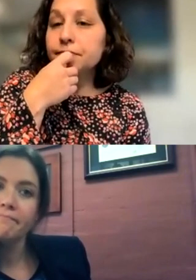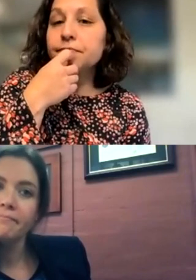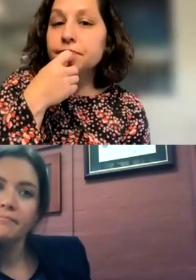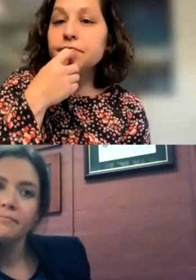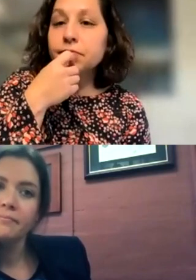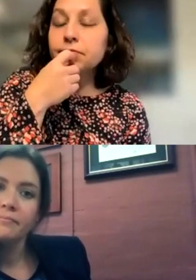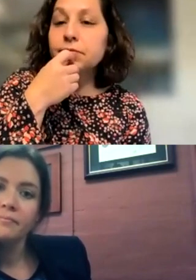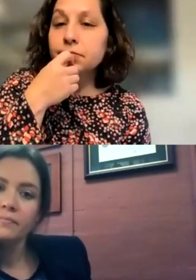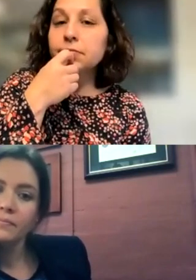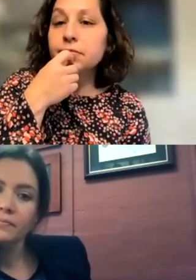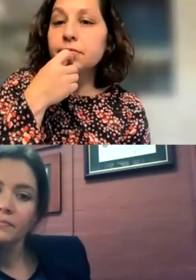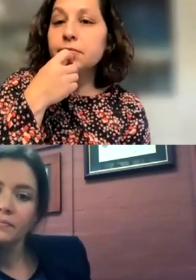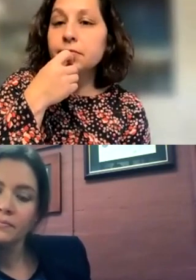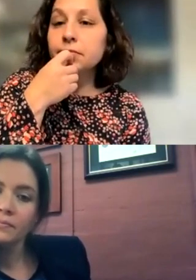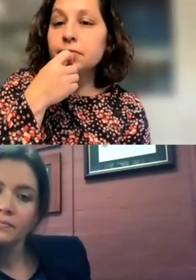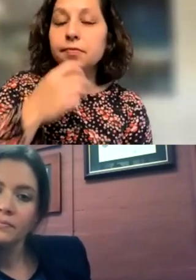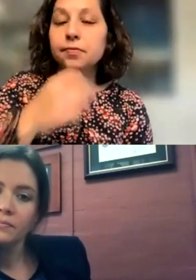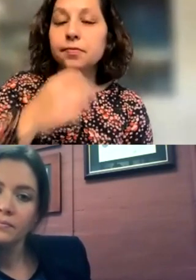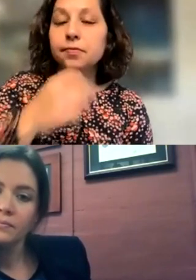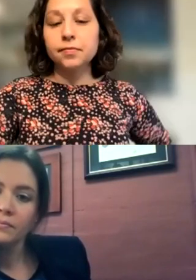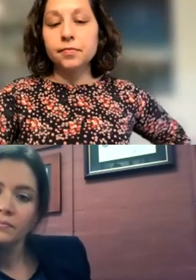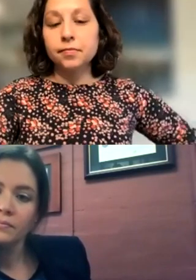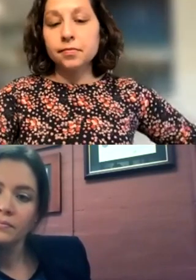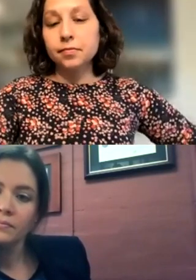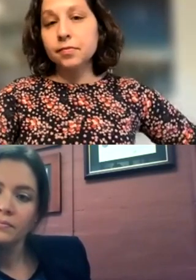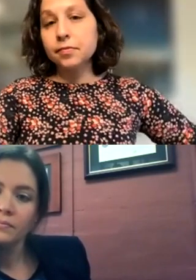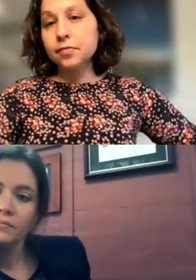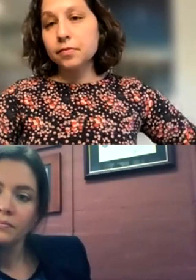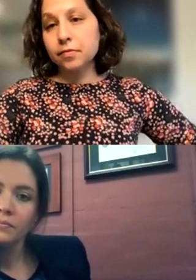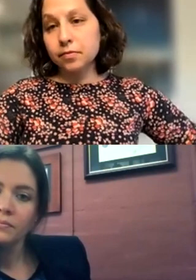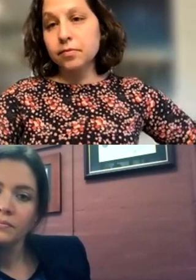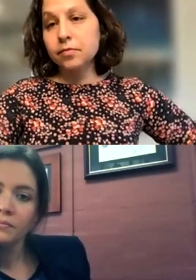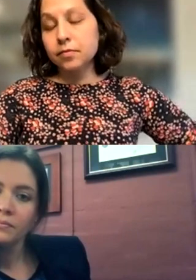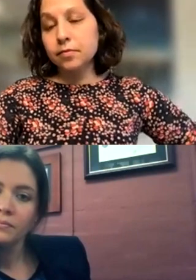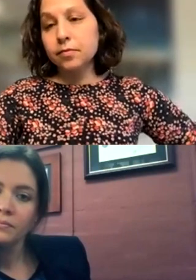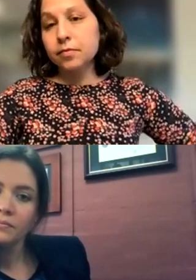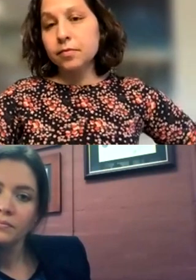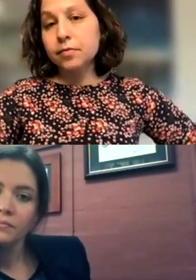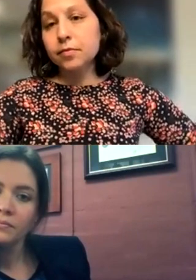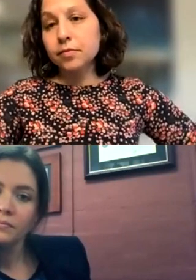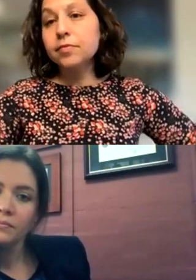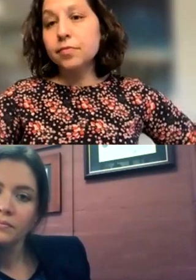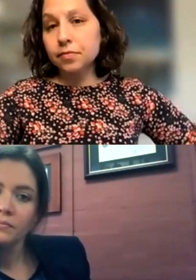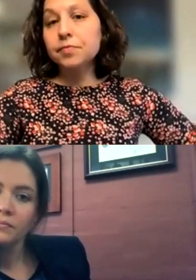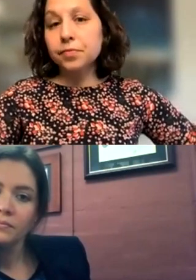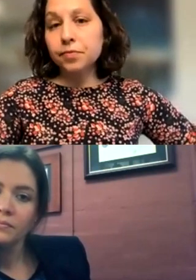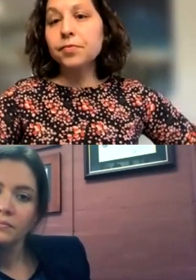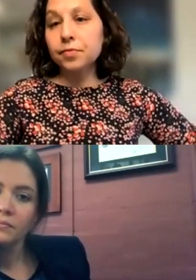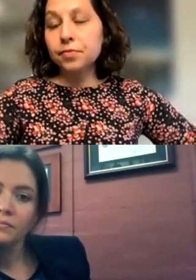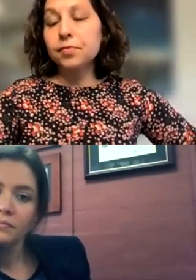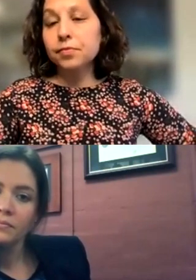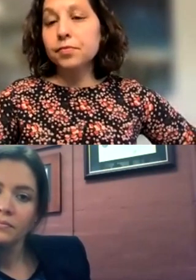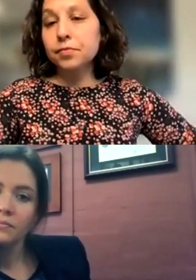or afraid for somebody to watch you. It's very different once the faculty and residents themselves start requesting it.